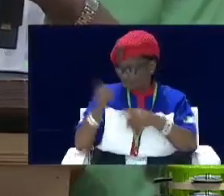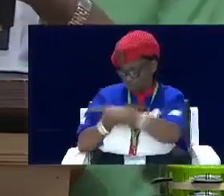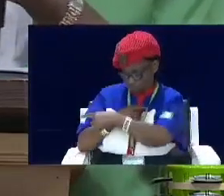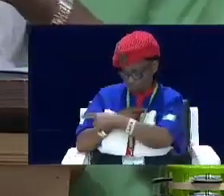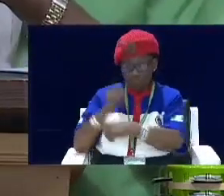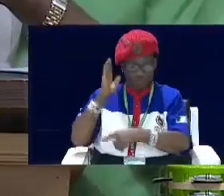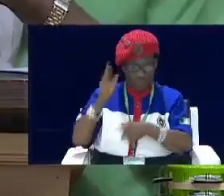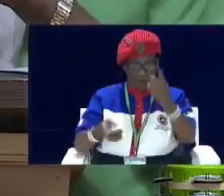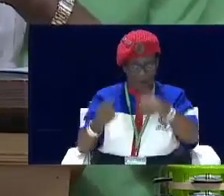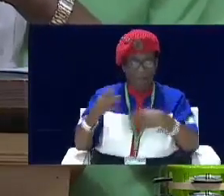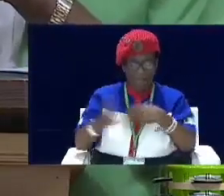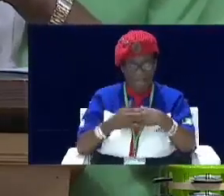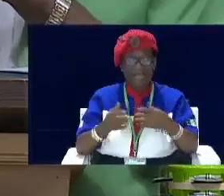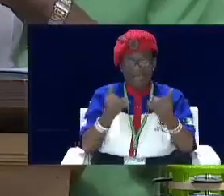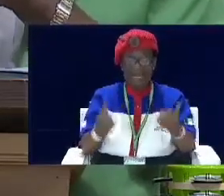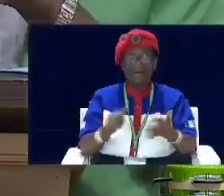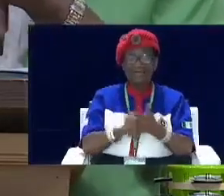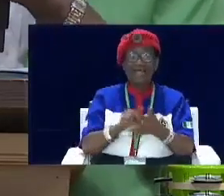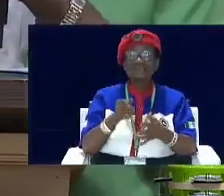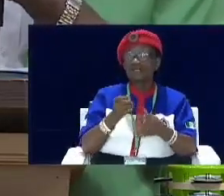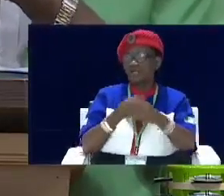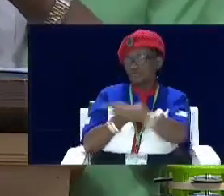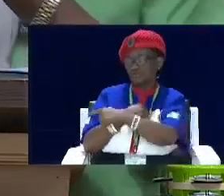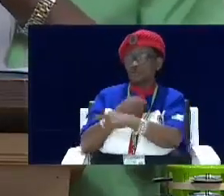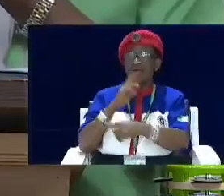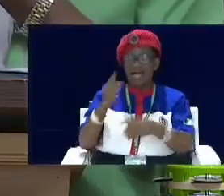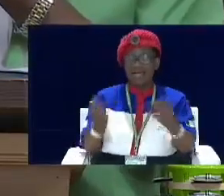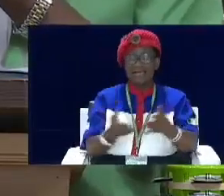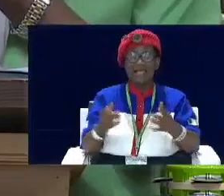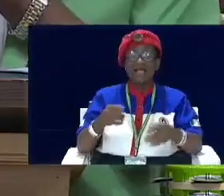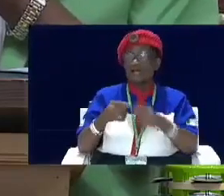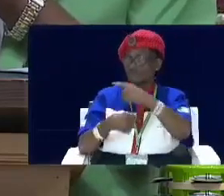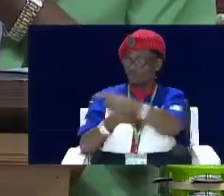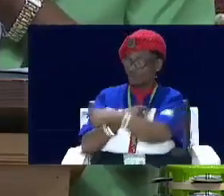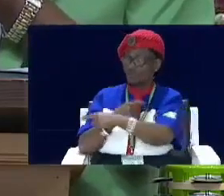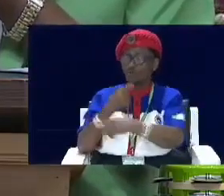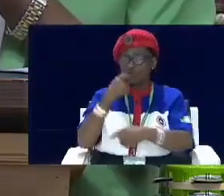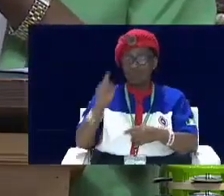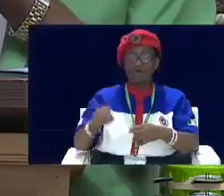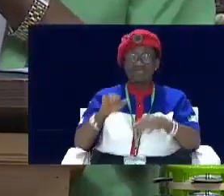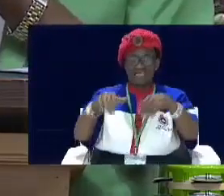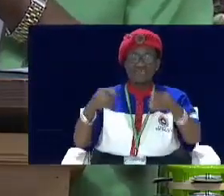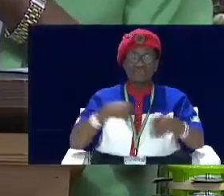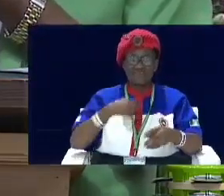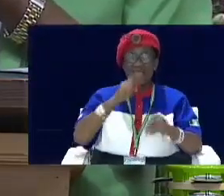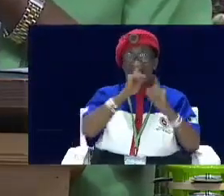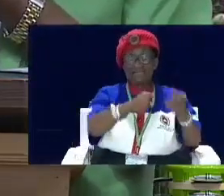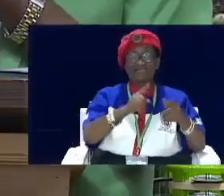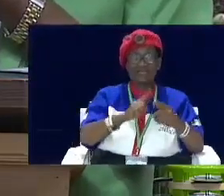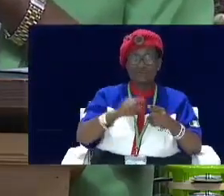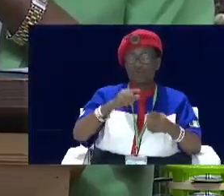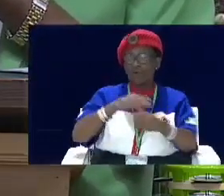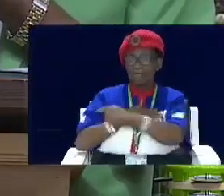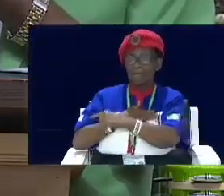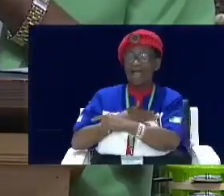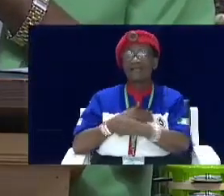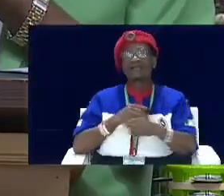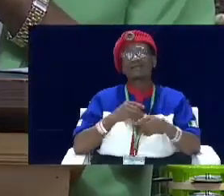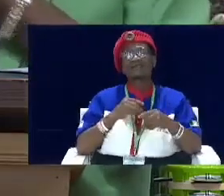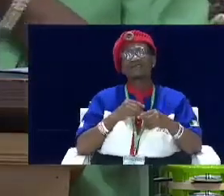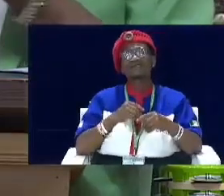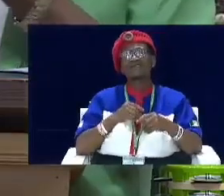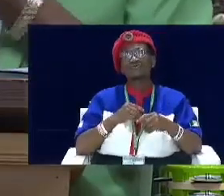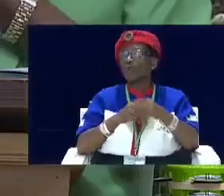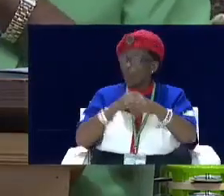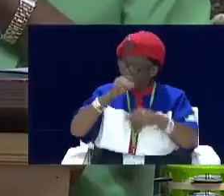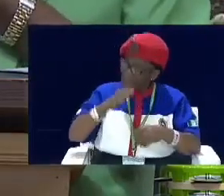you are here. Nísìn tẹ wà níyì. You must give me answer to my questions. Gbogbo ìbéèrè mi pátá lẹ́yìn láti dáhùn.